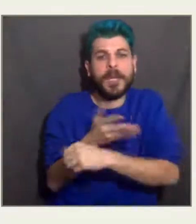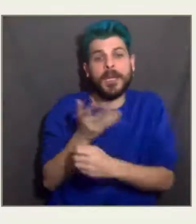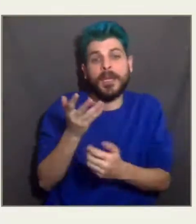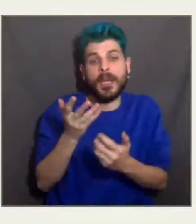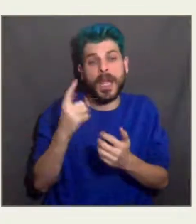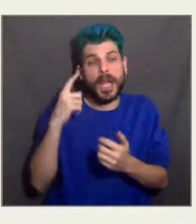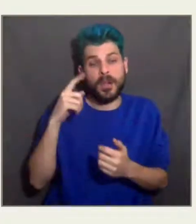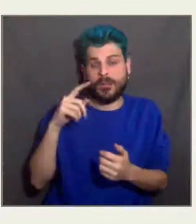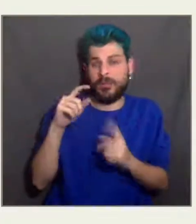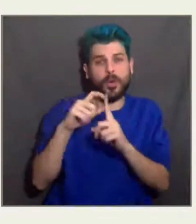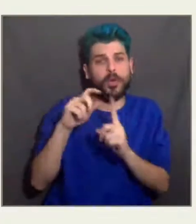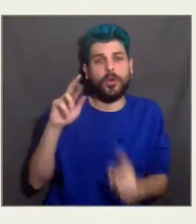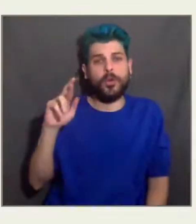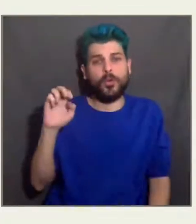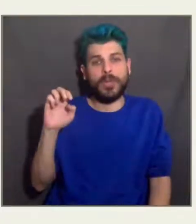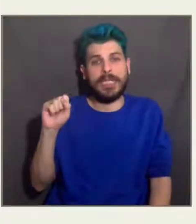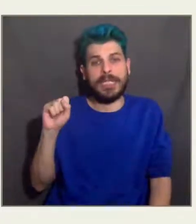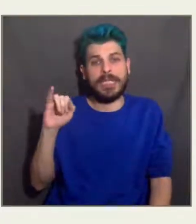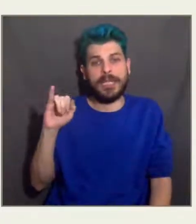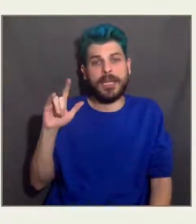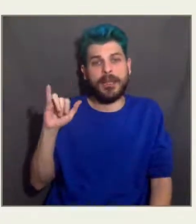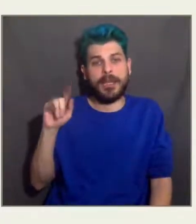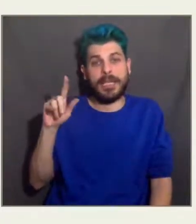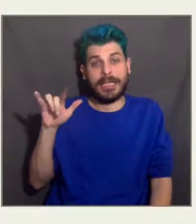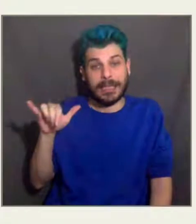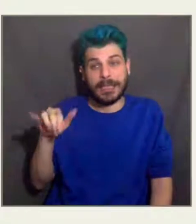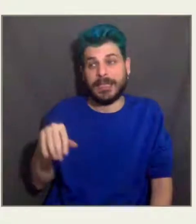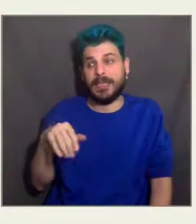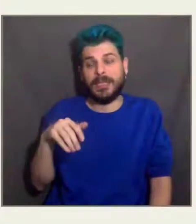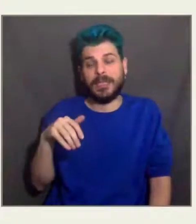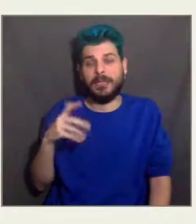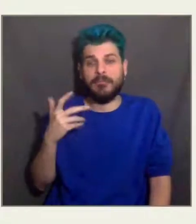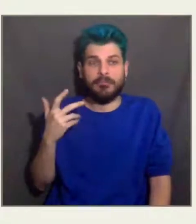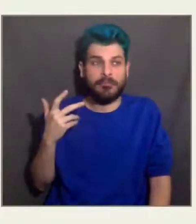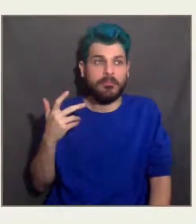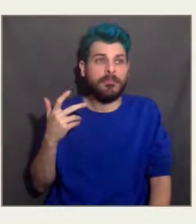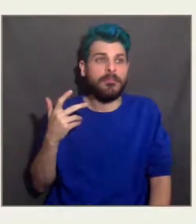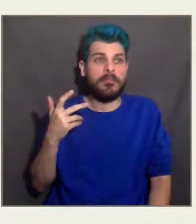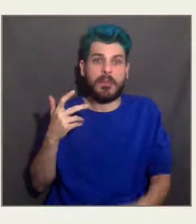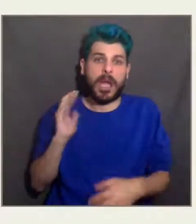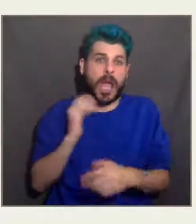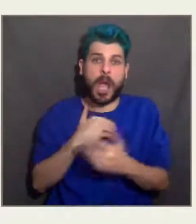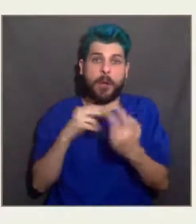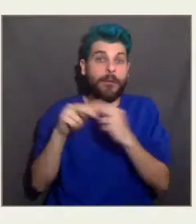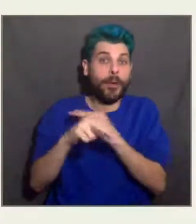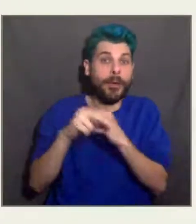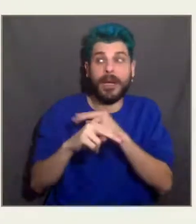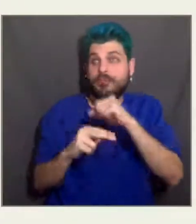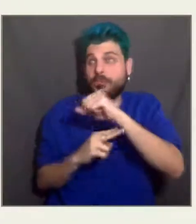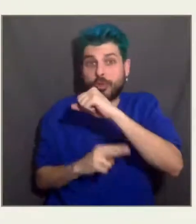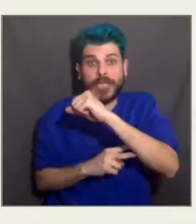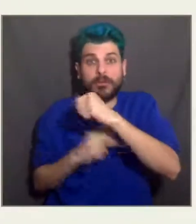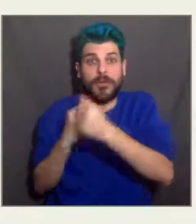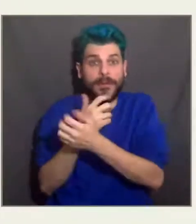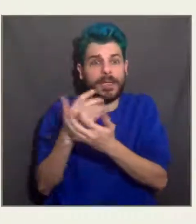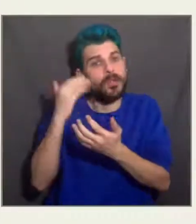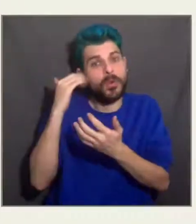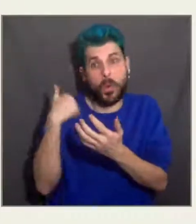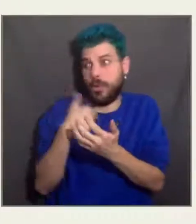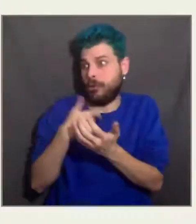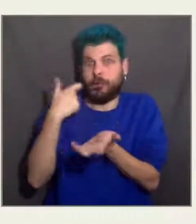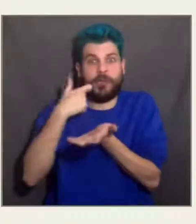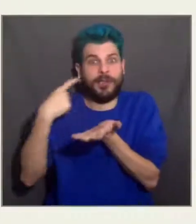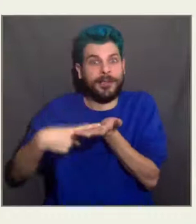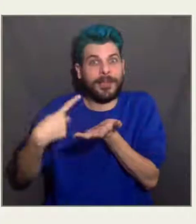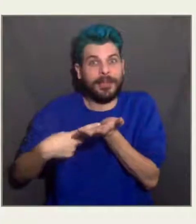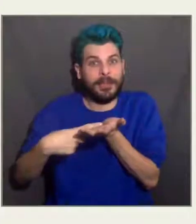of our community, right? If there is an earthquake or a natural disaster, we need to make sure that we are still able to move around, which is why the